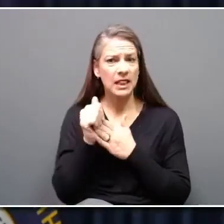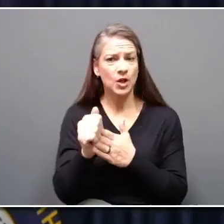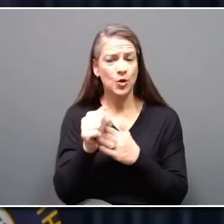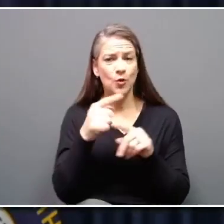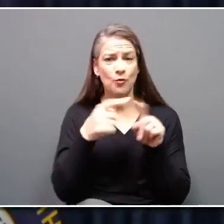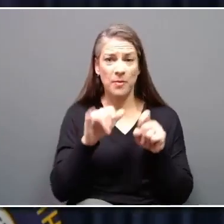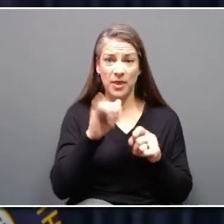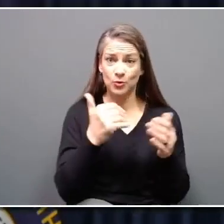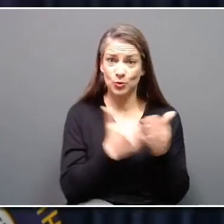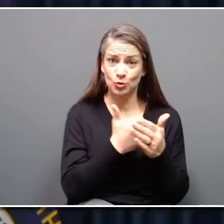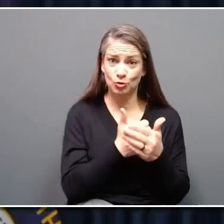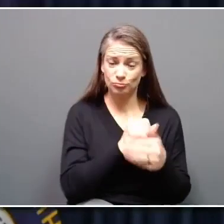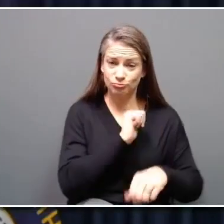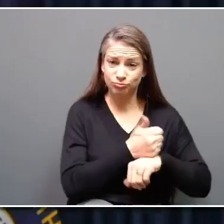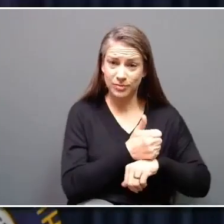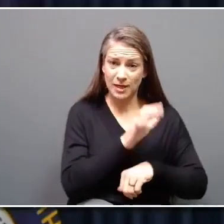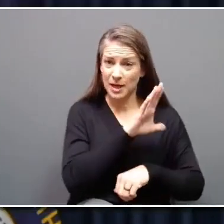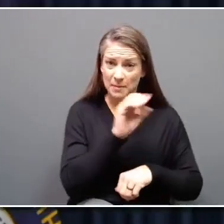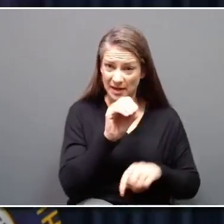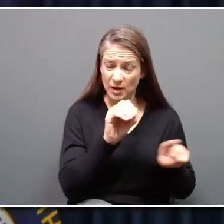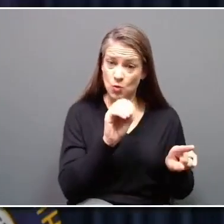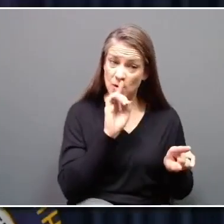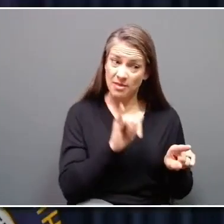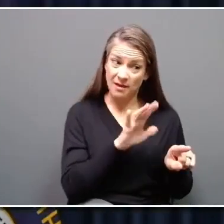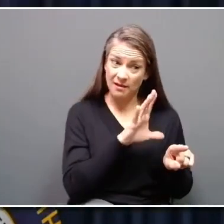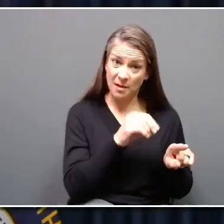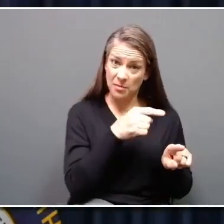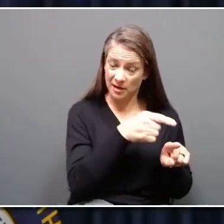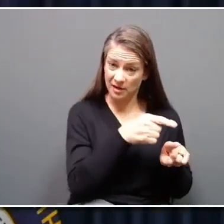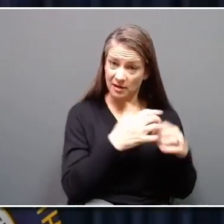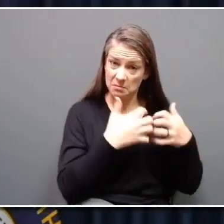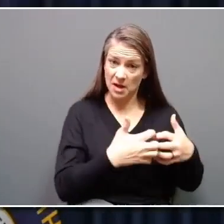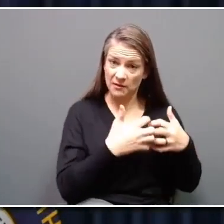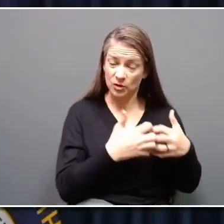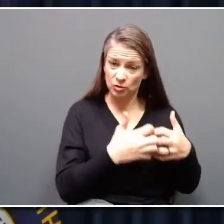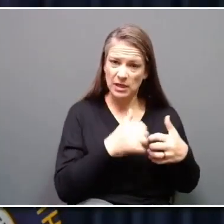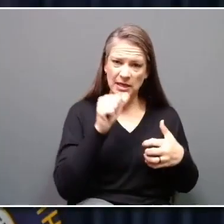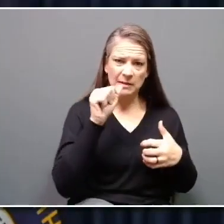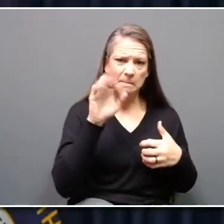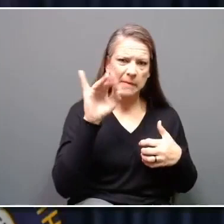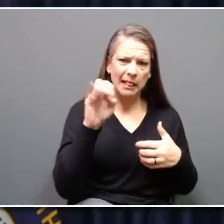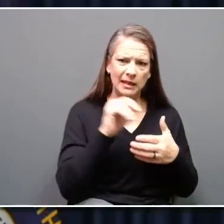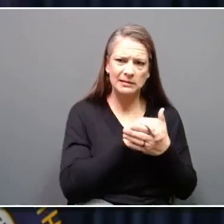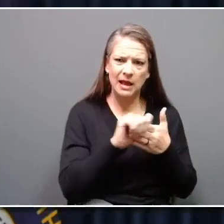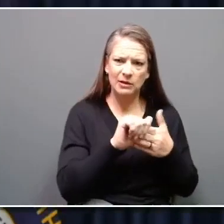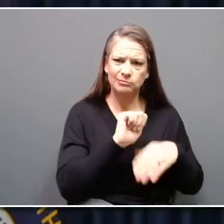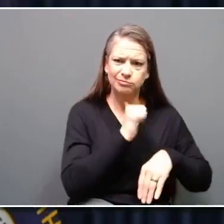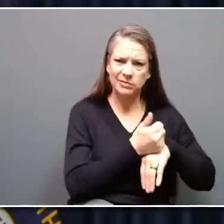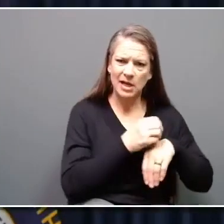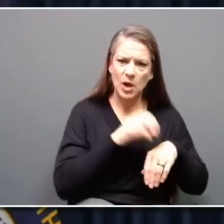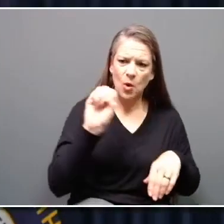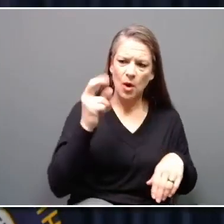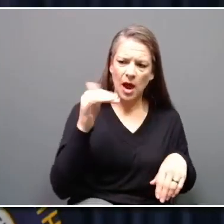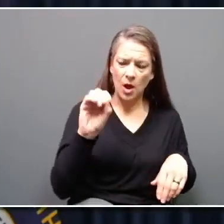new $19.5 million state-of-the-art manufacturing facility in Ohio County. The project is creating